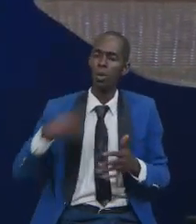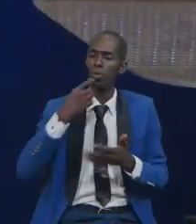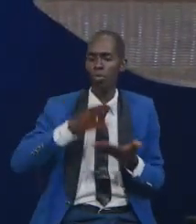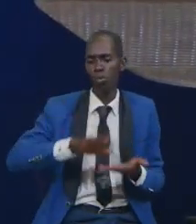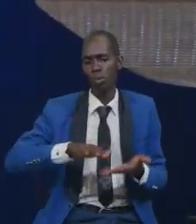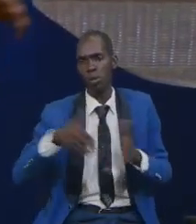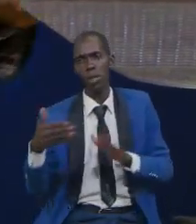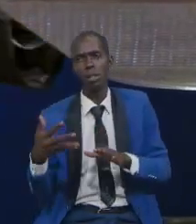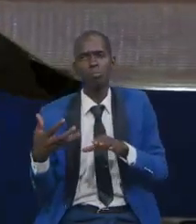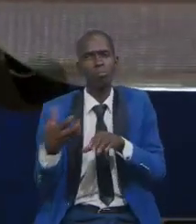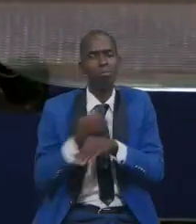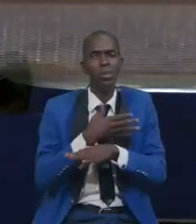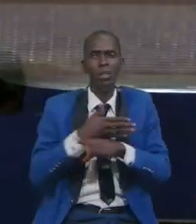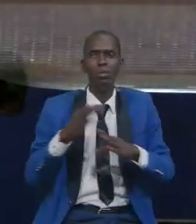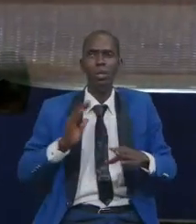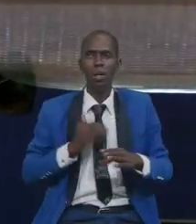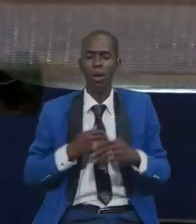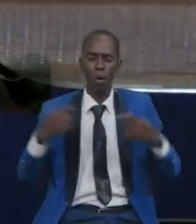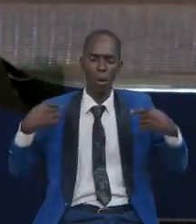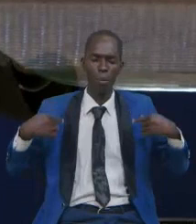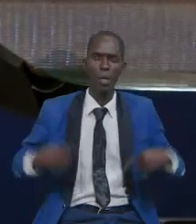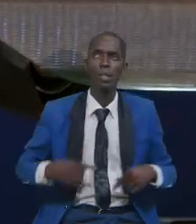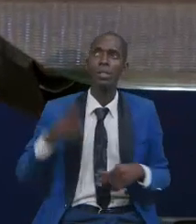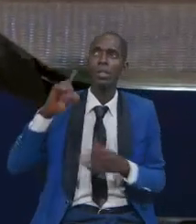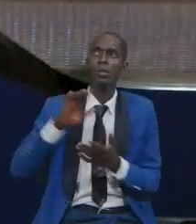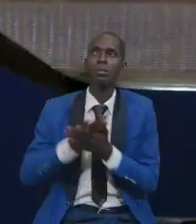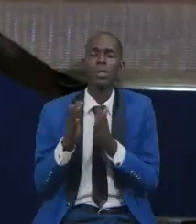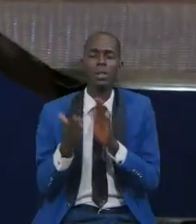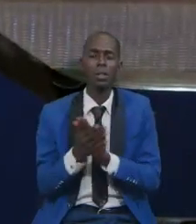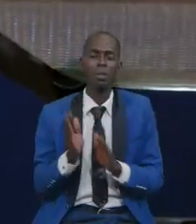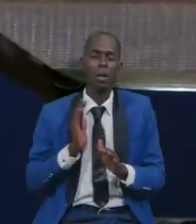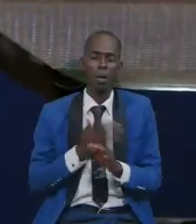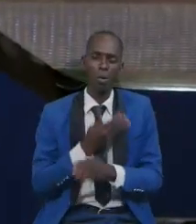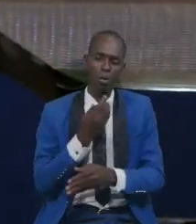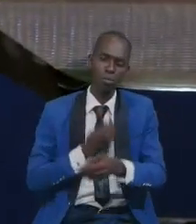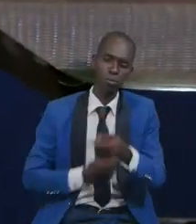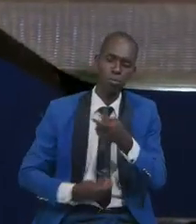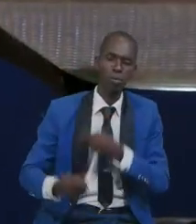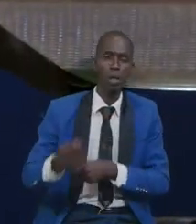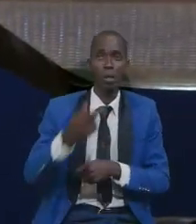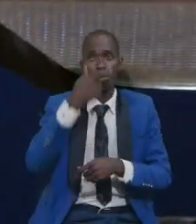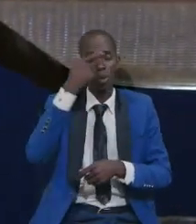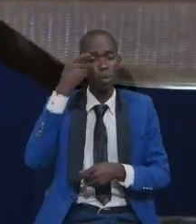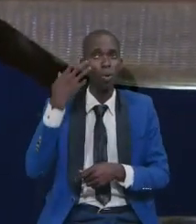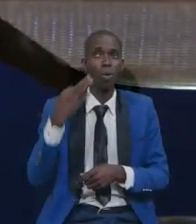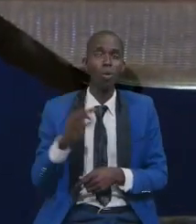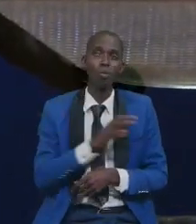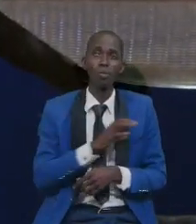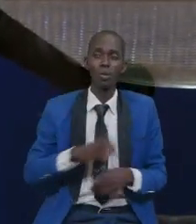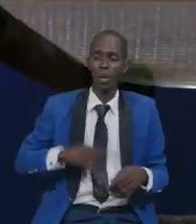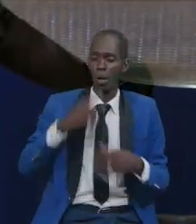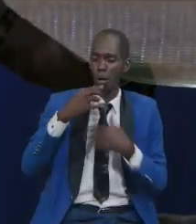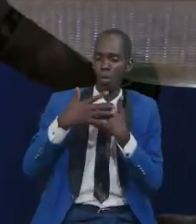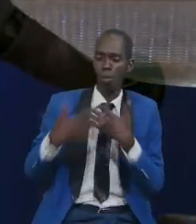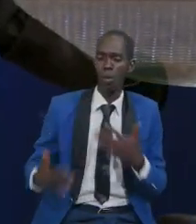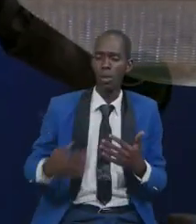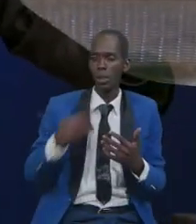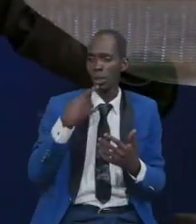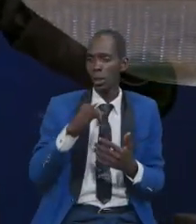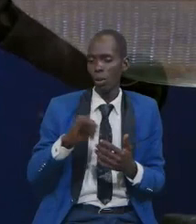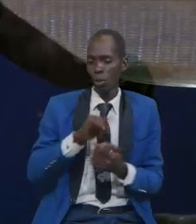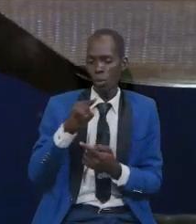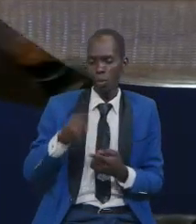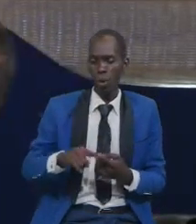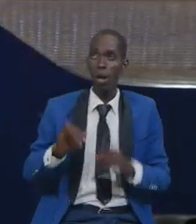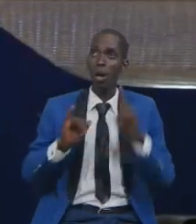took our punishment, he became our substitute, and then because of his blood, and when I see the blood, I